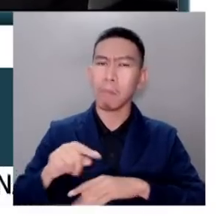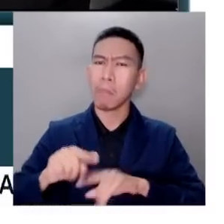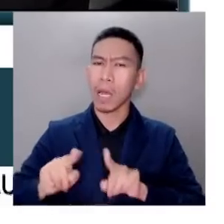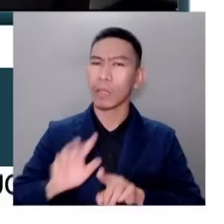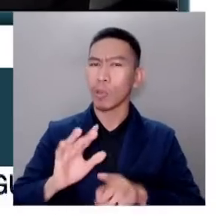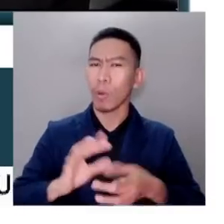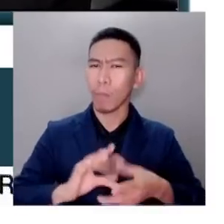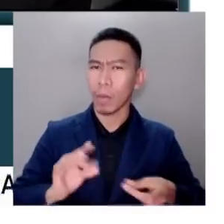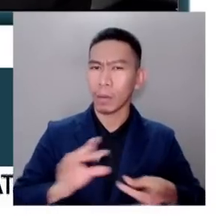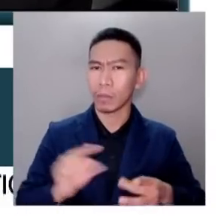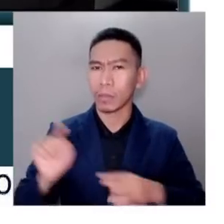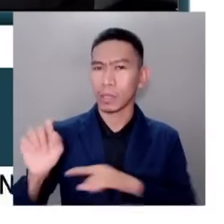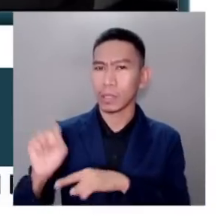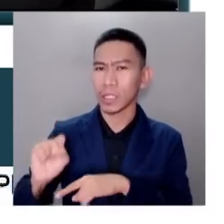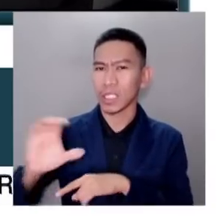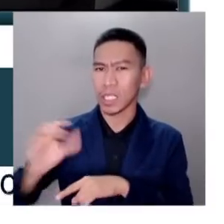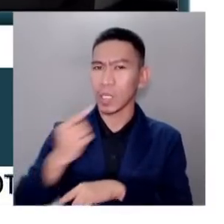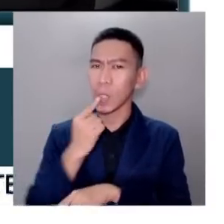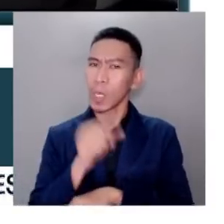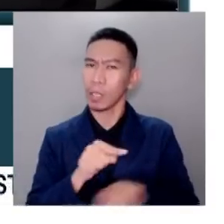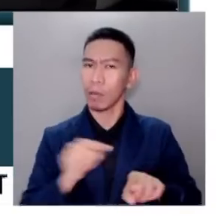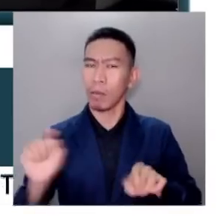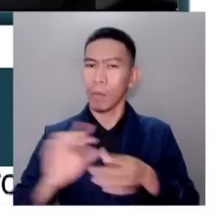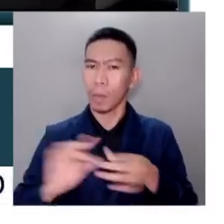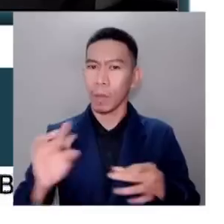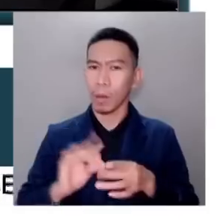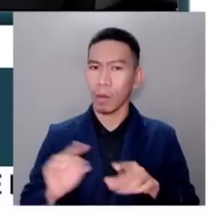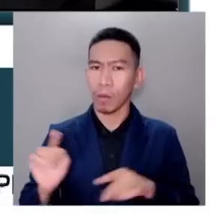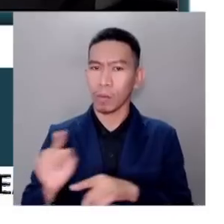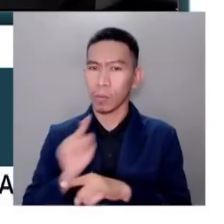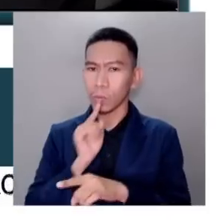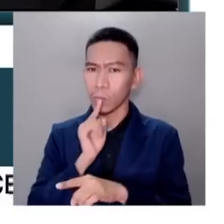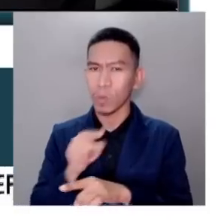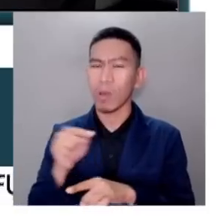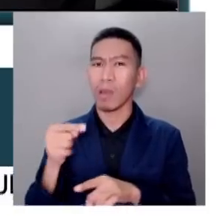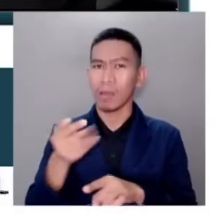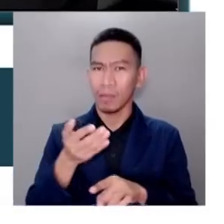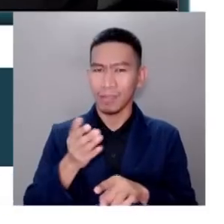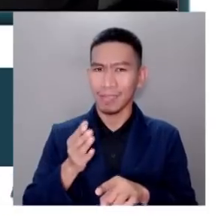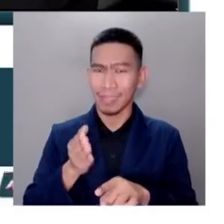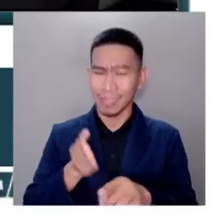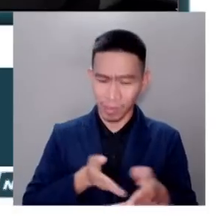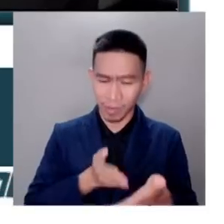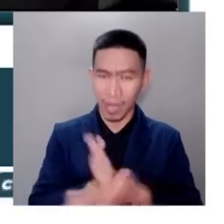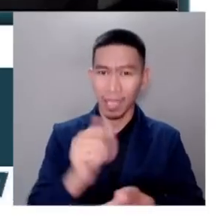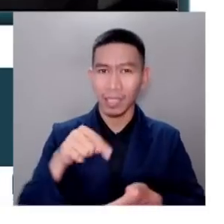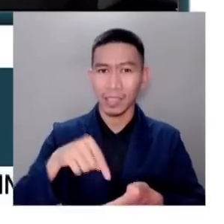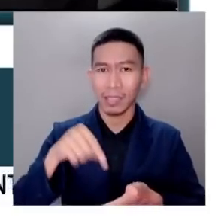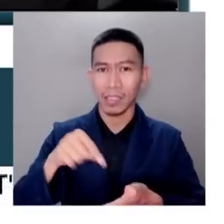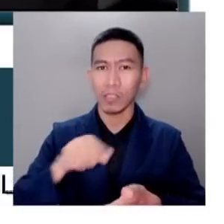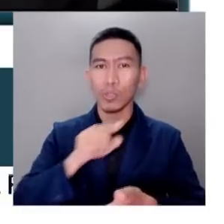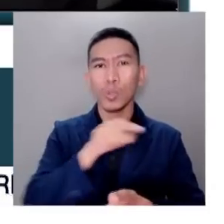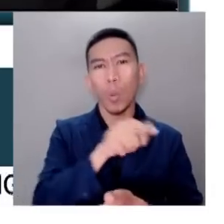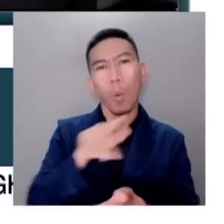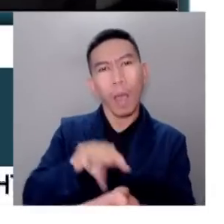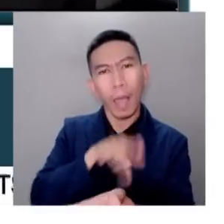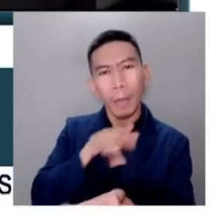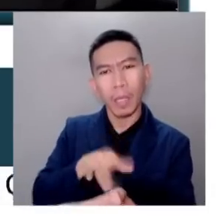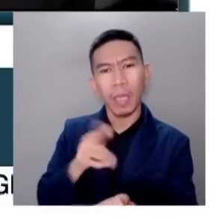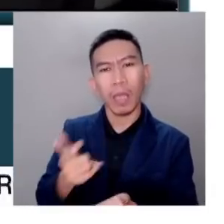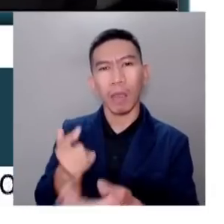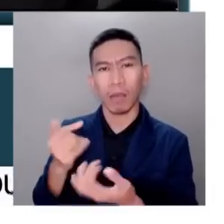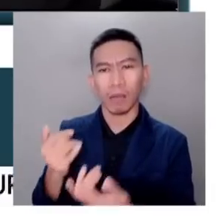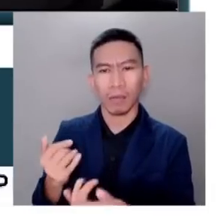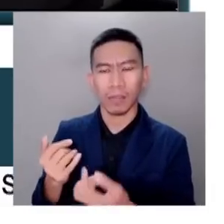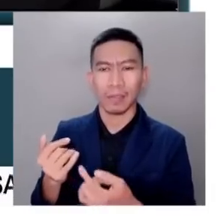that basically said it's precisely those rights that were abused, and they're just making things right by virtue of this order,